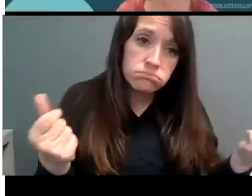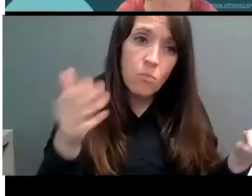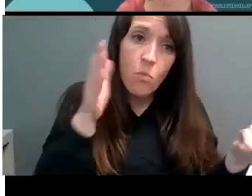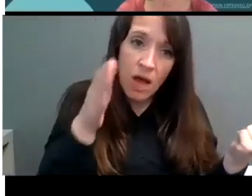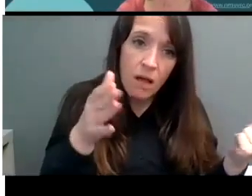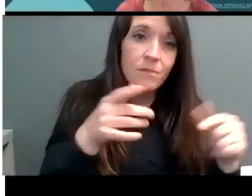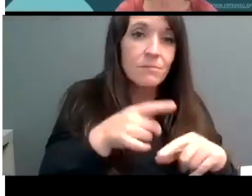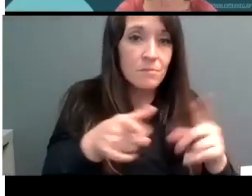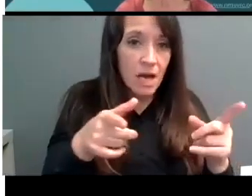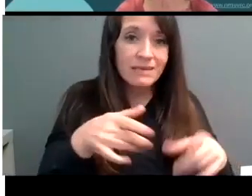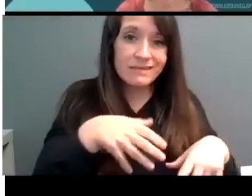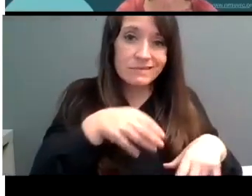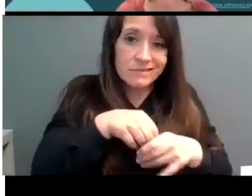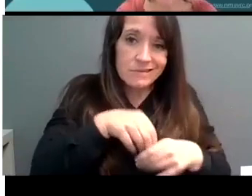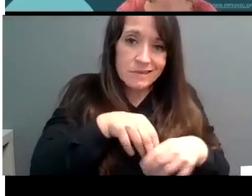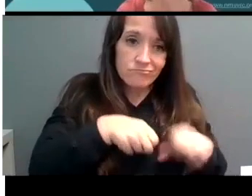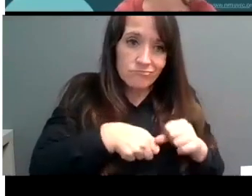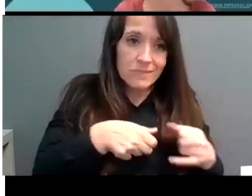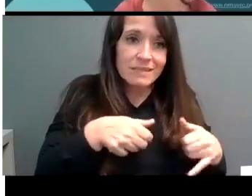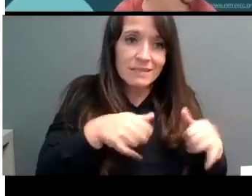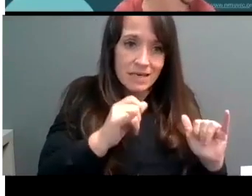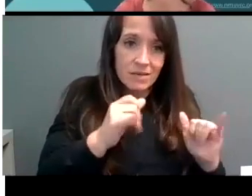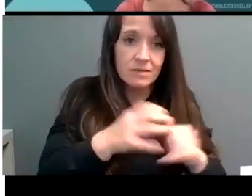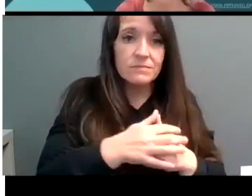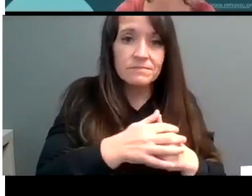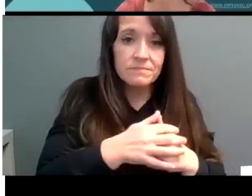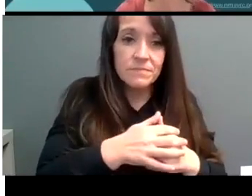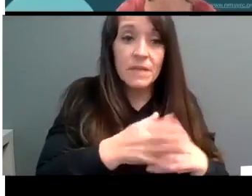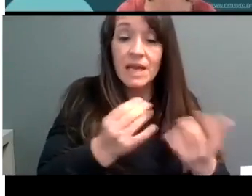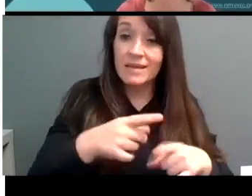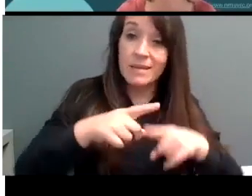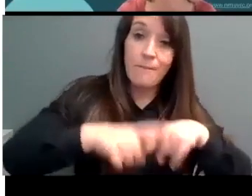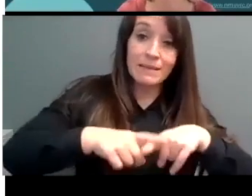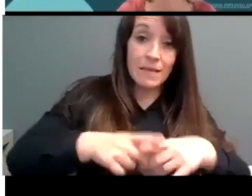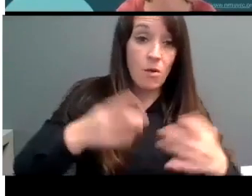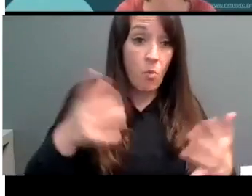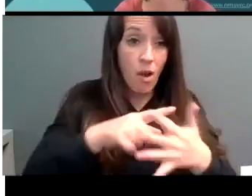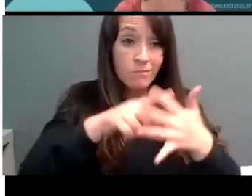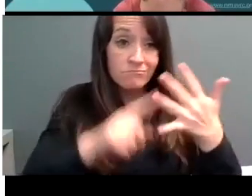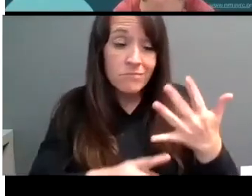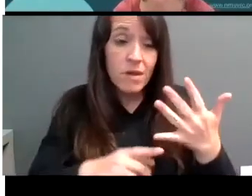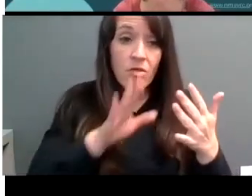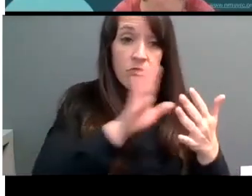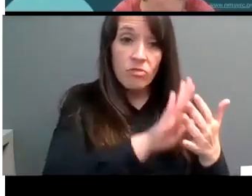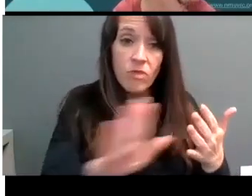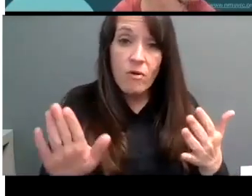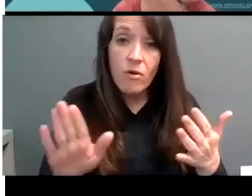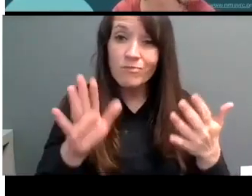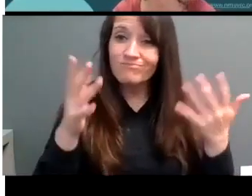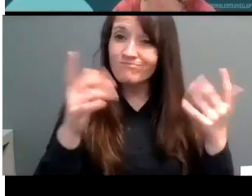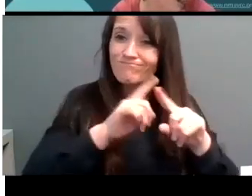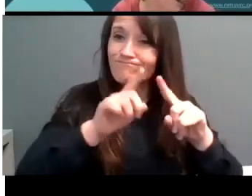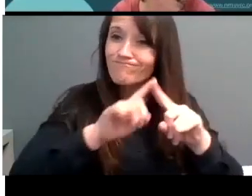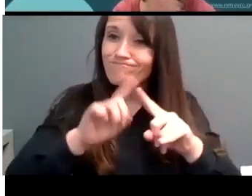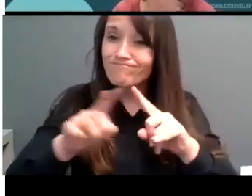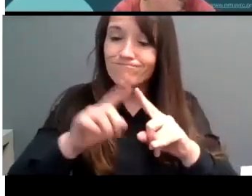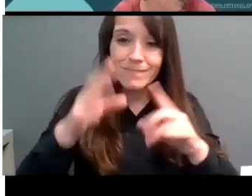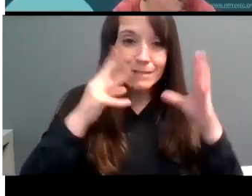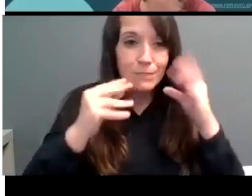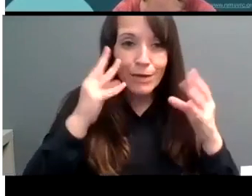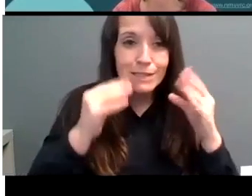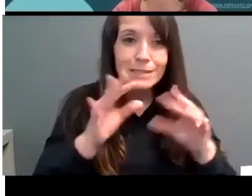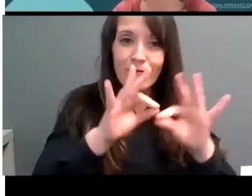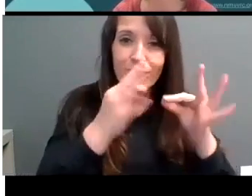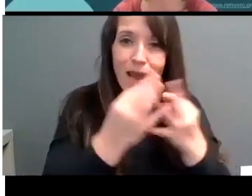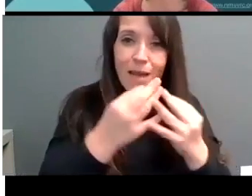and duration. And young adults are going to be particularly affected because they are transitioning from one stage in life to